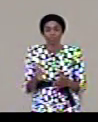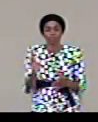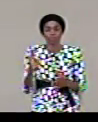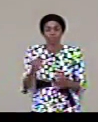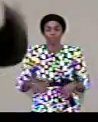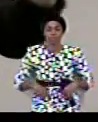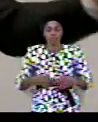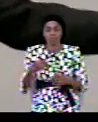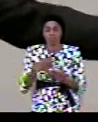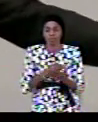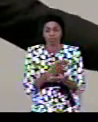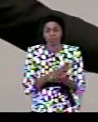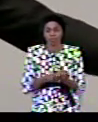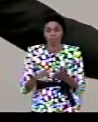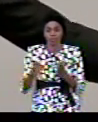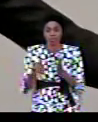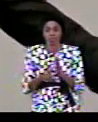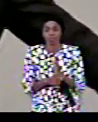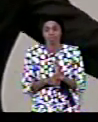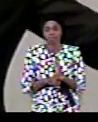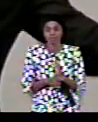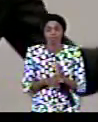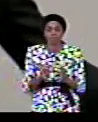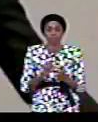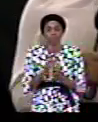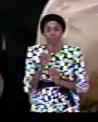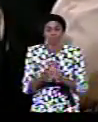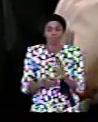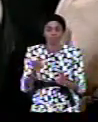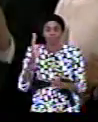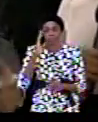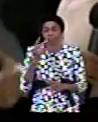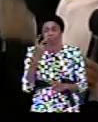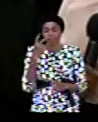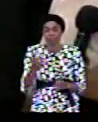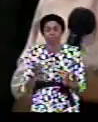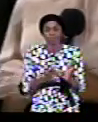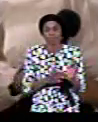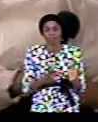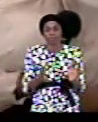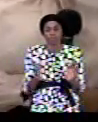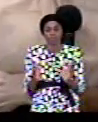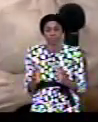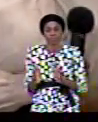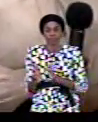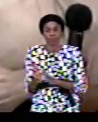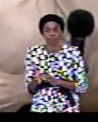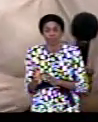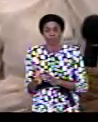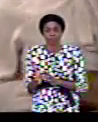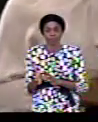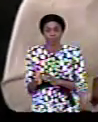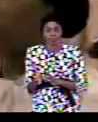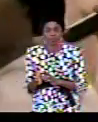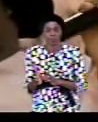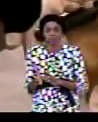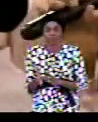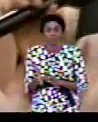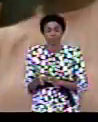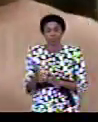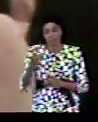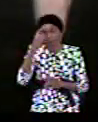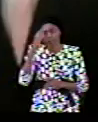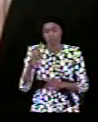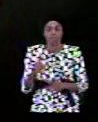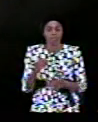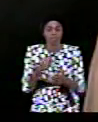by living in holiness, that the world will see Jesus. For such a